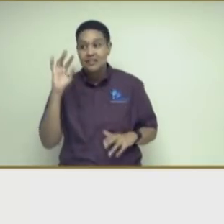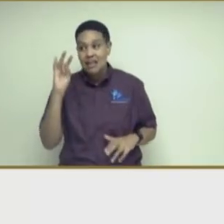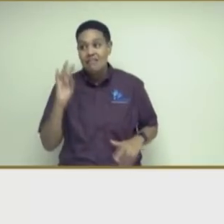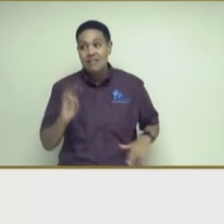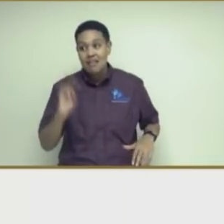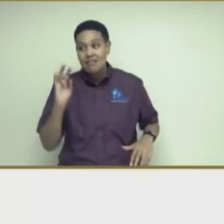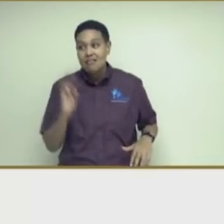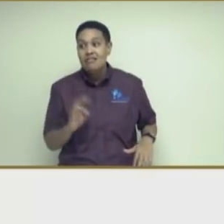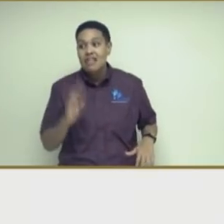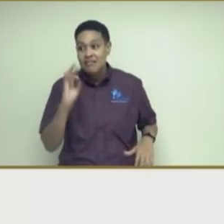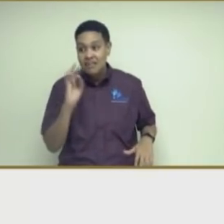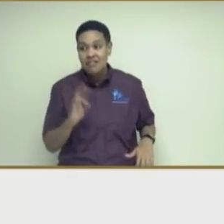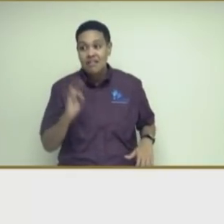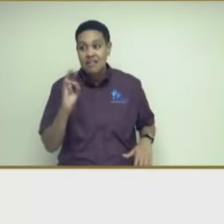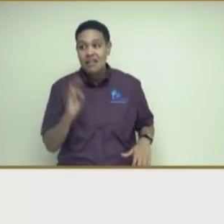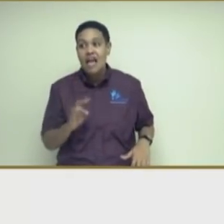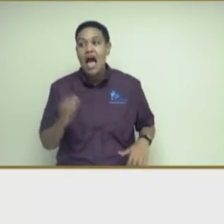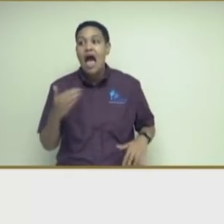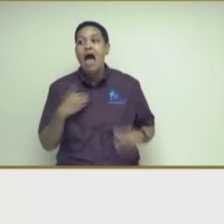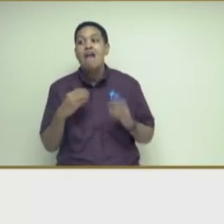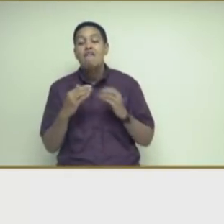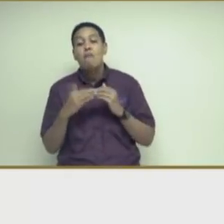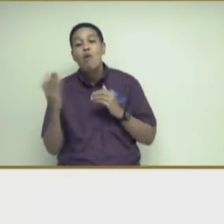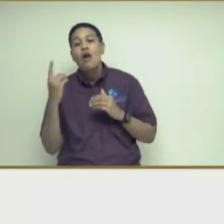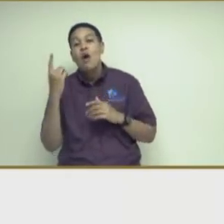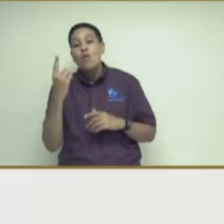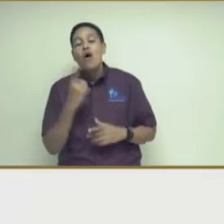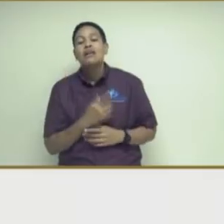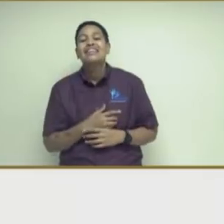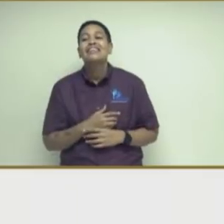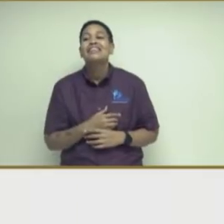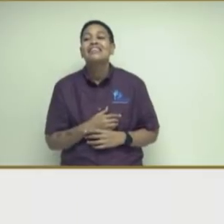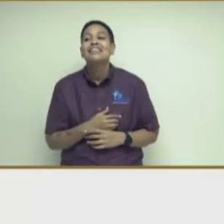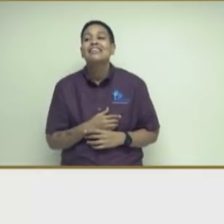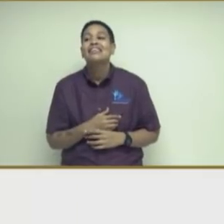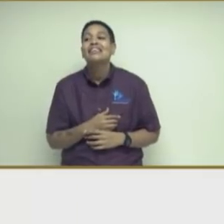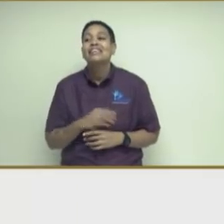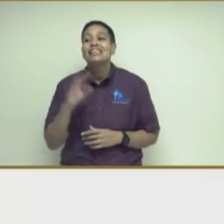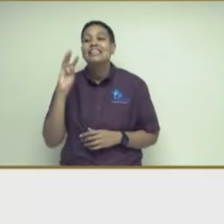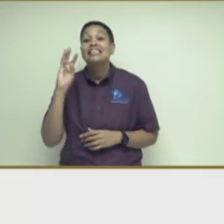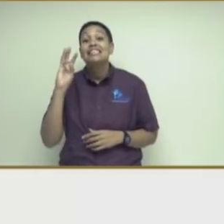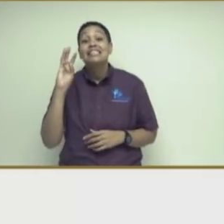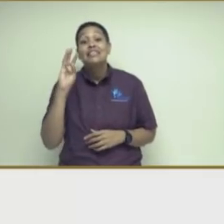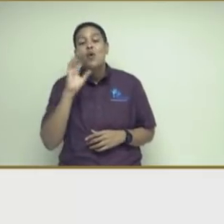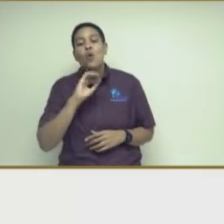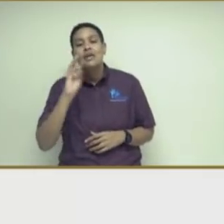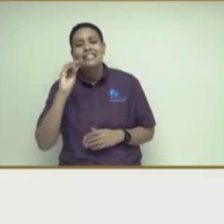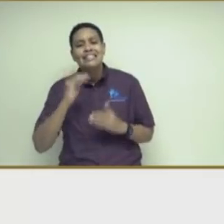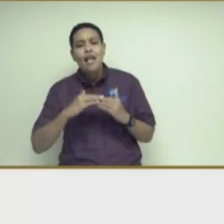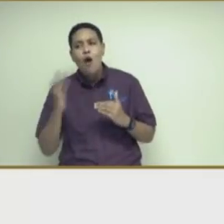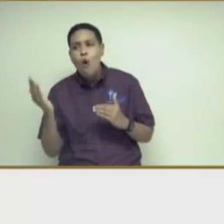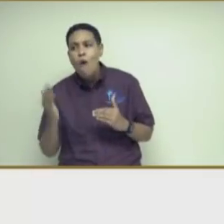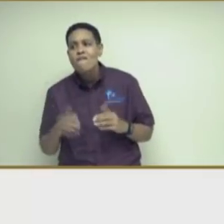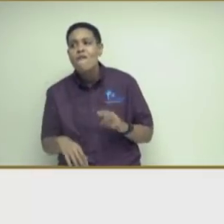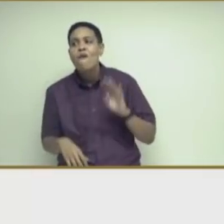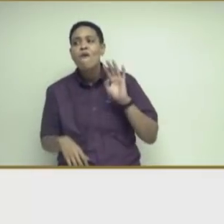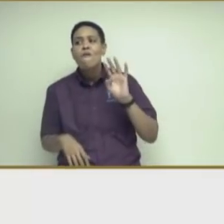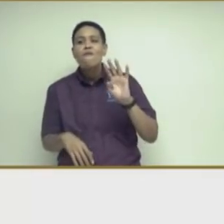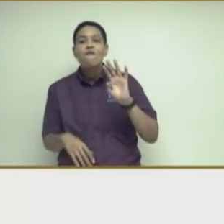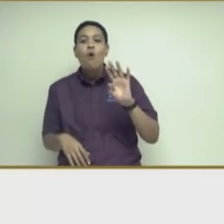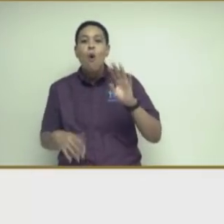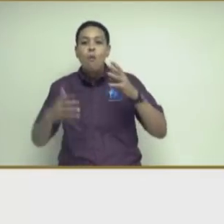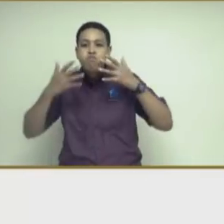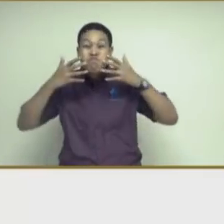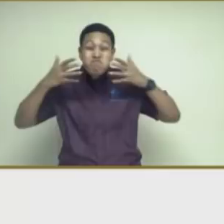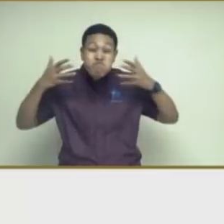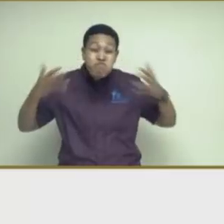they had more than one. Yes. 6 age 60 and over. 4 had